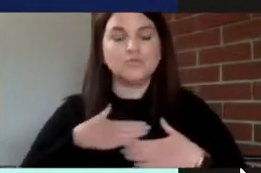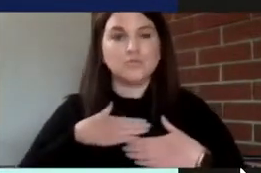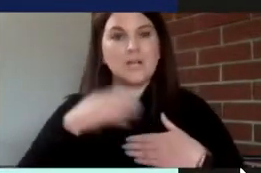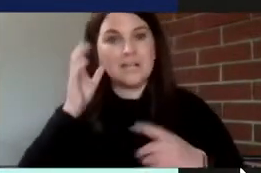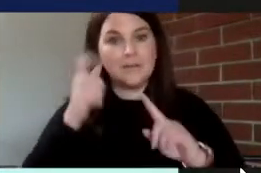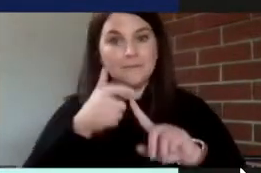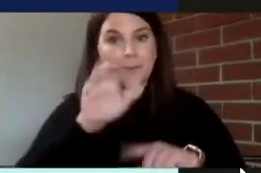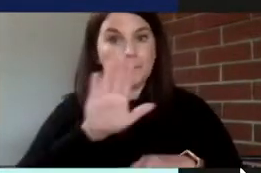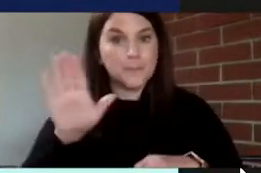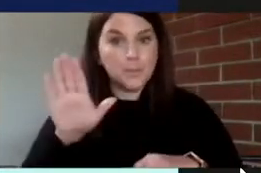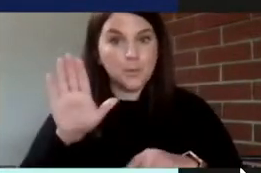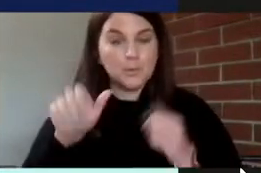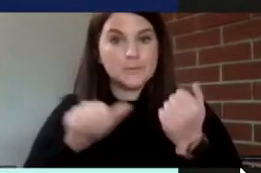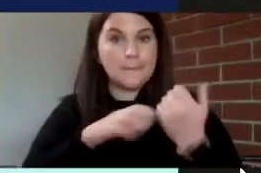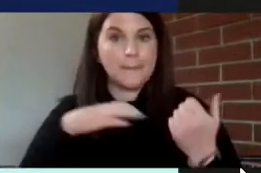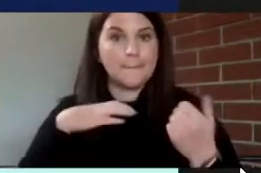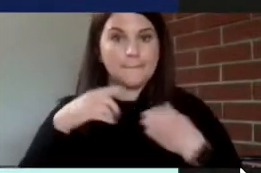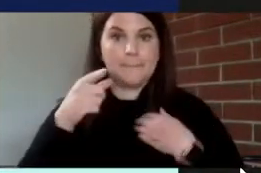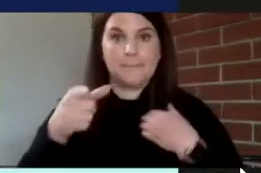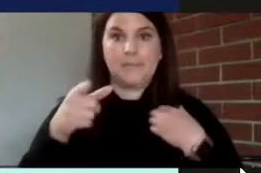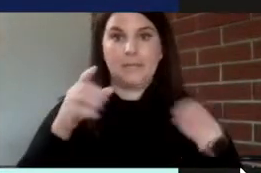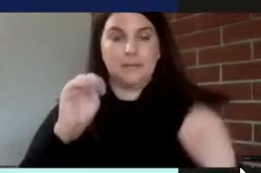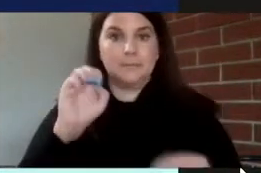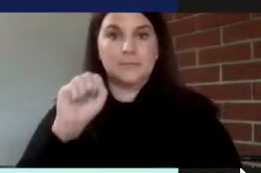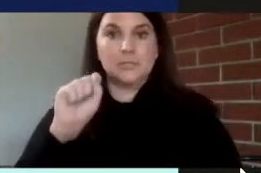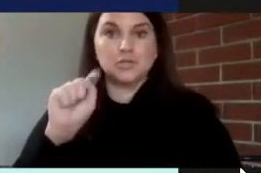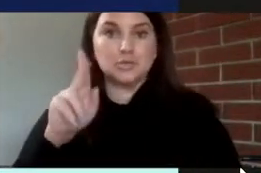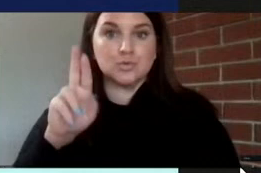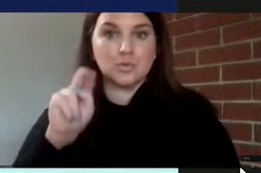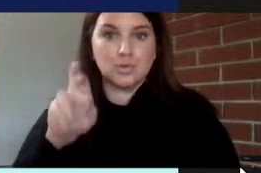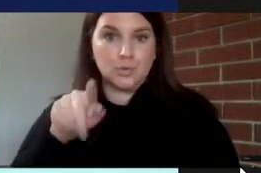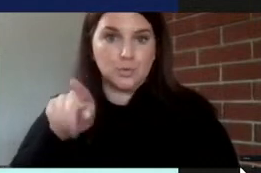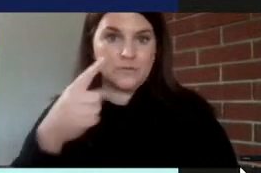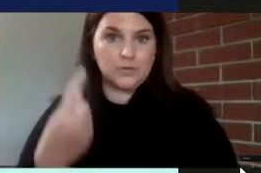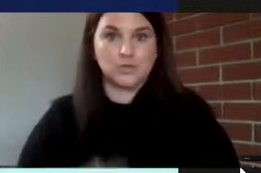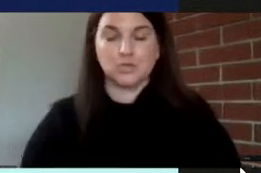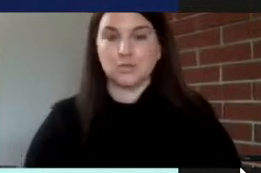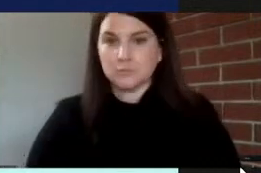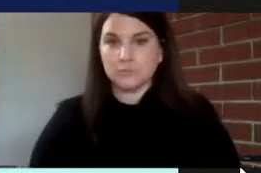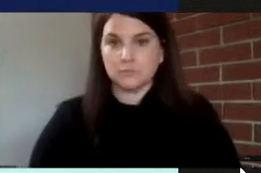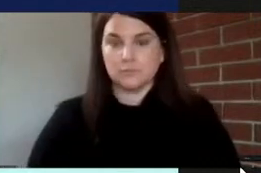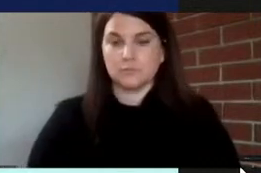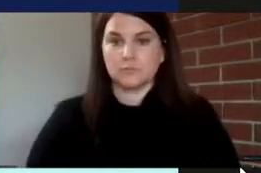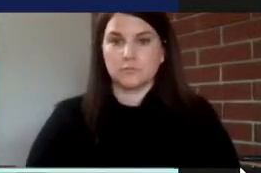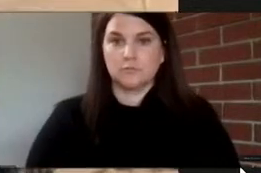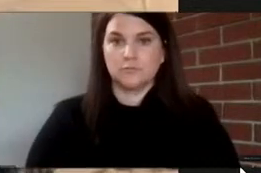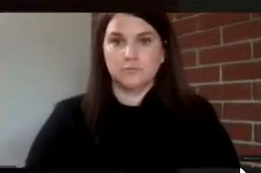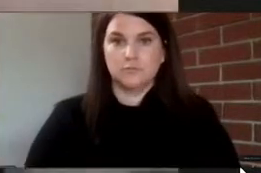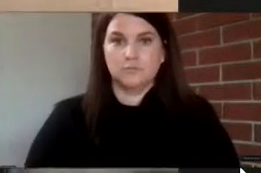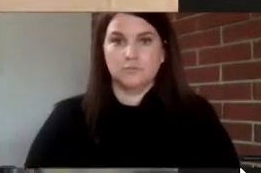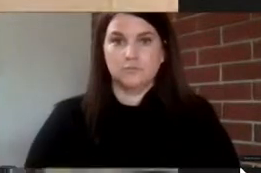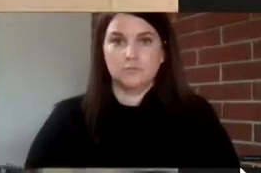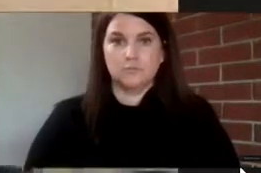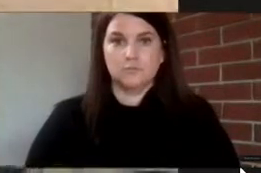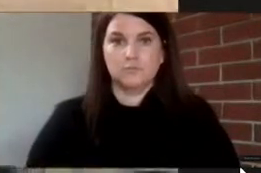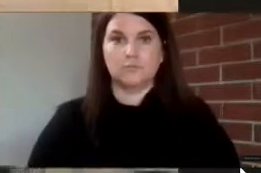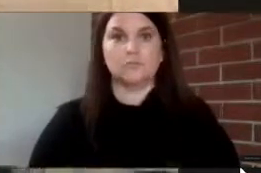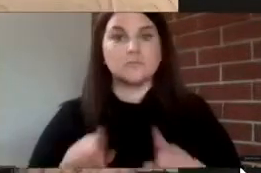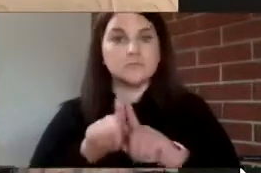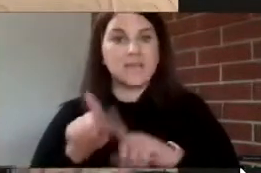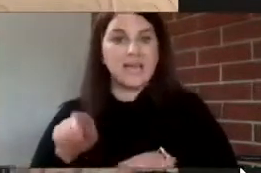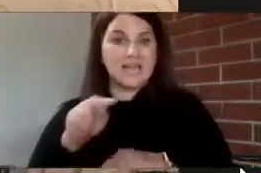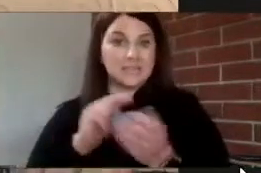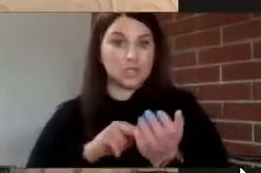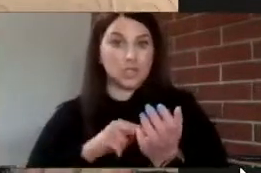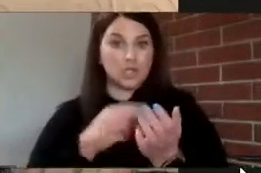believe Ms. Turner, you are first. As a nurse and a patient